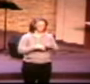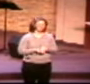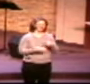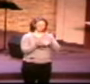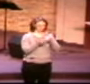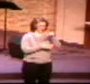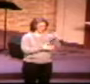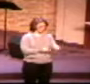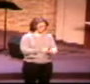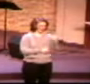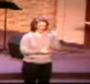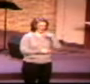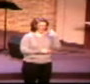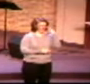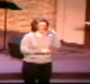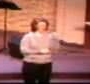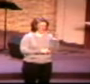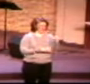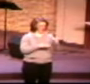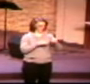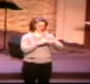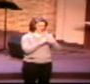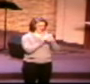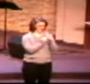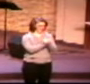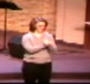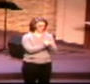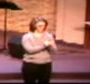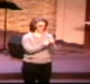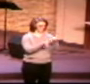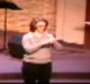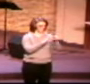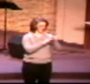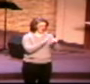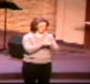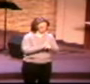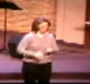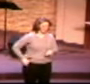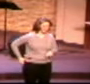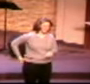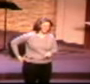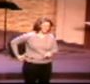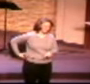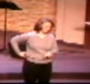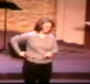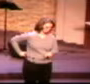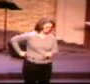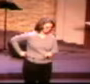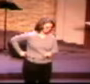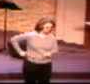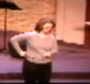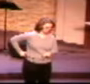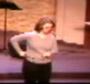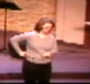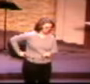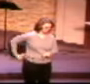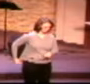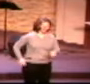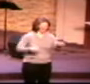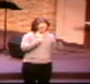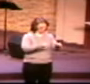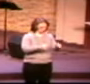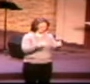the question that I think John begins with in his gospel. Is it possible to have